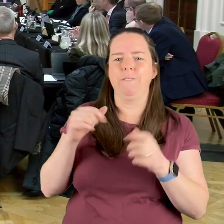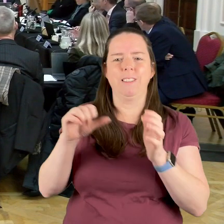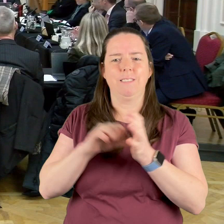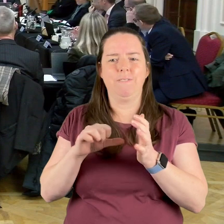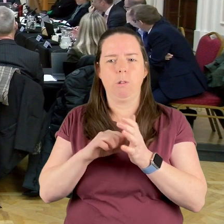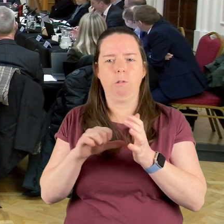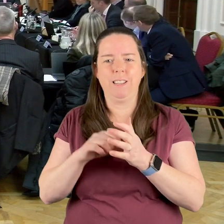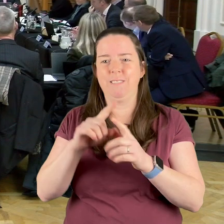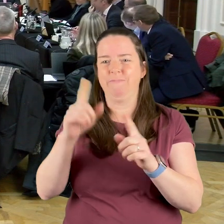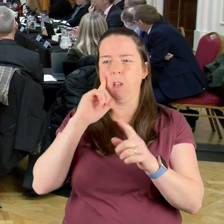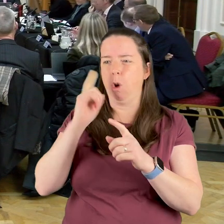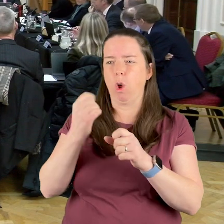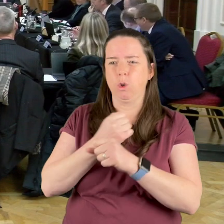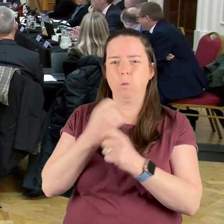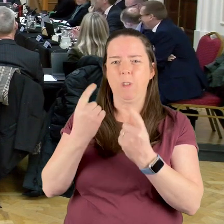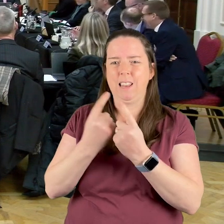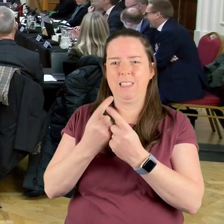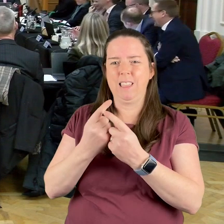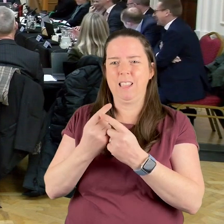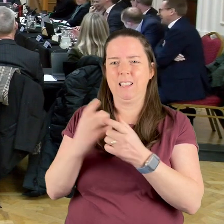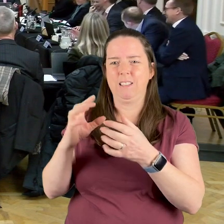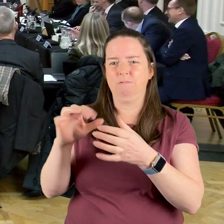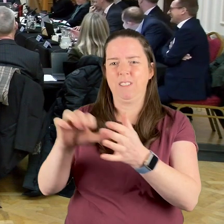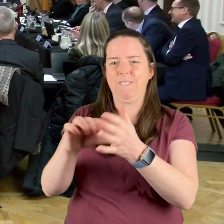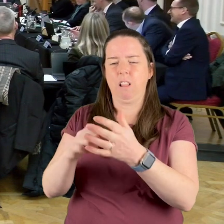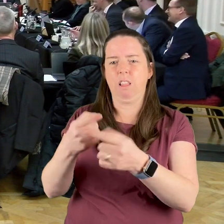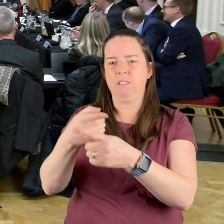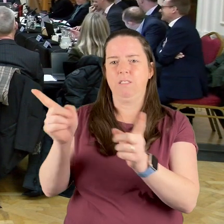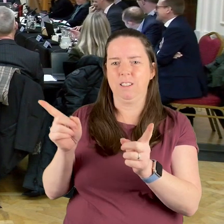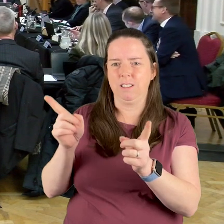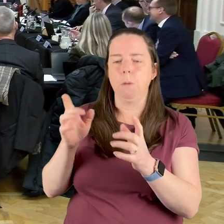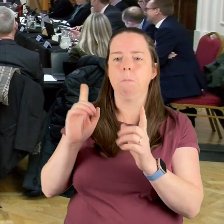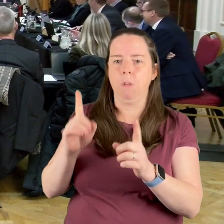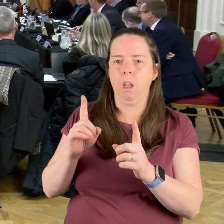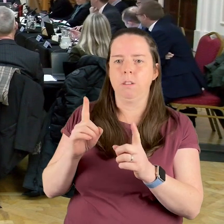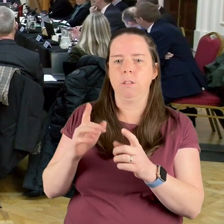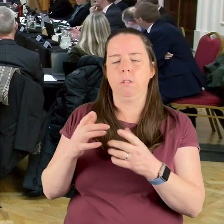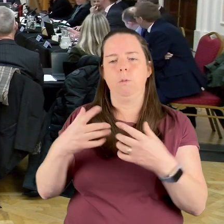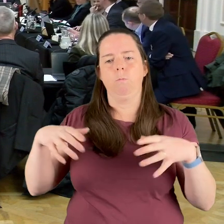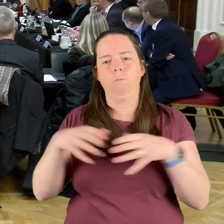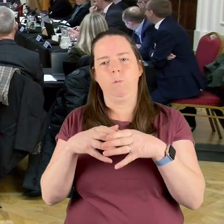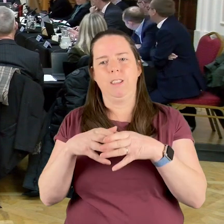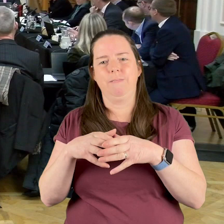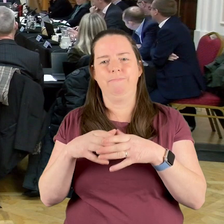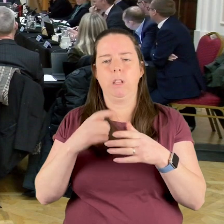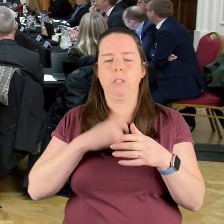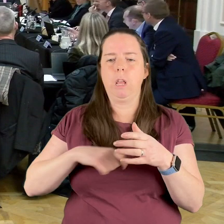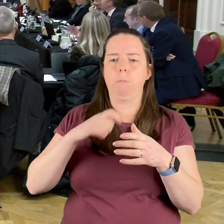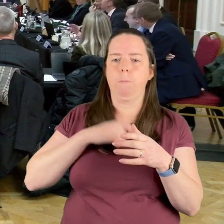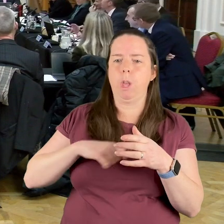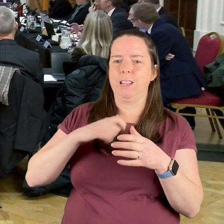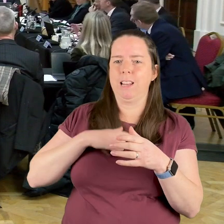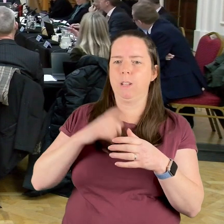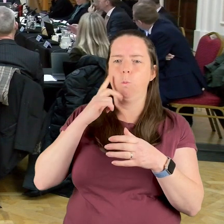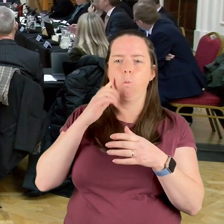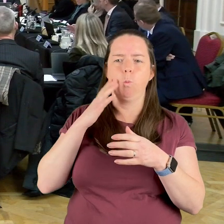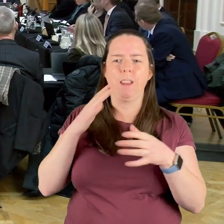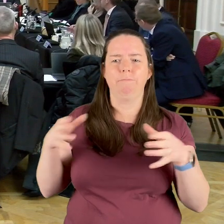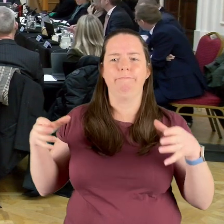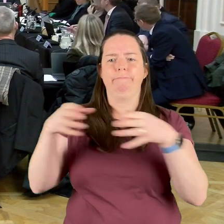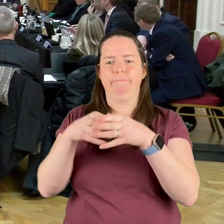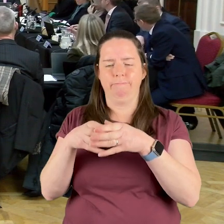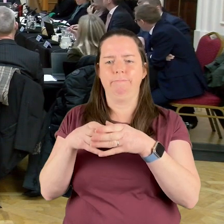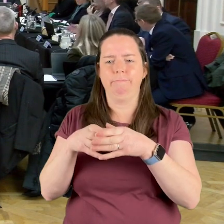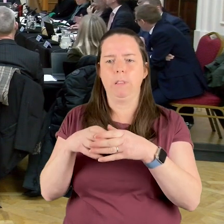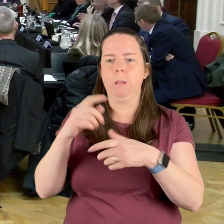let's be honest. I have self-awareness of the difficulties, even if I can't do anything about it. But we are of a